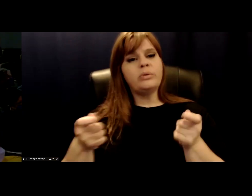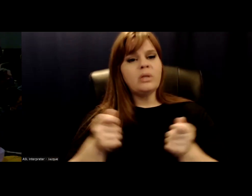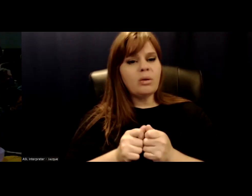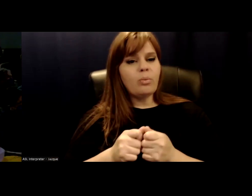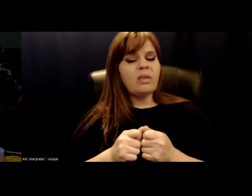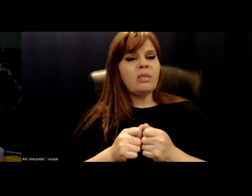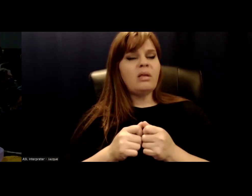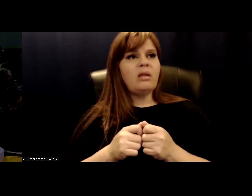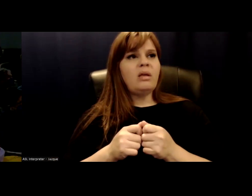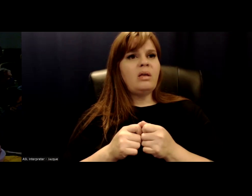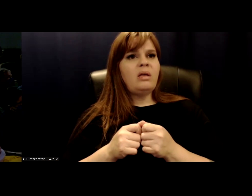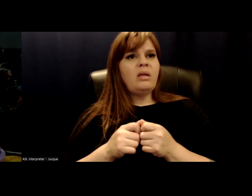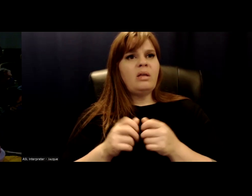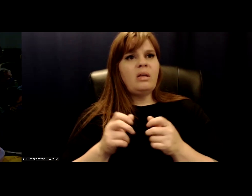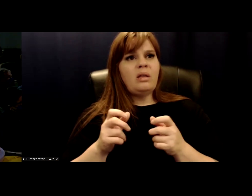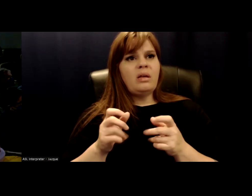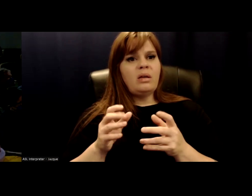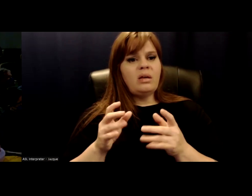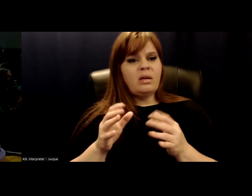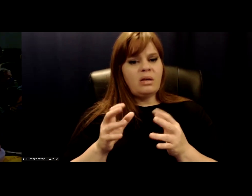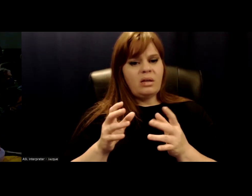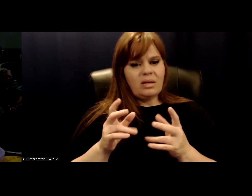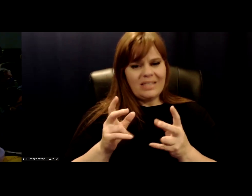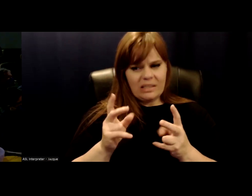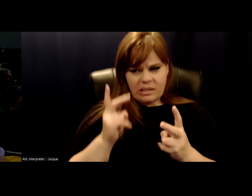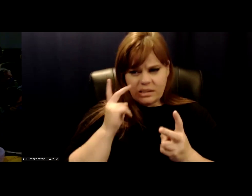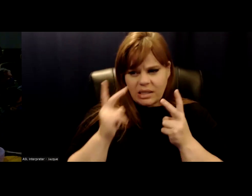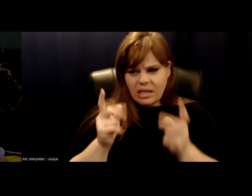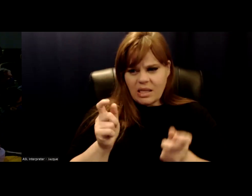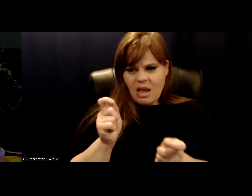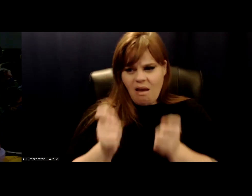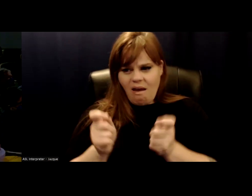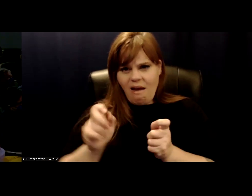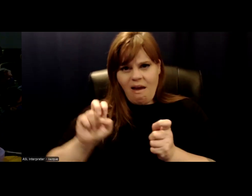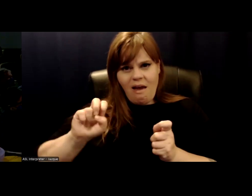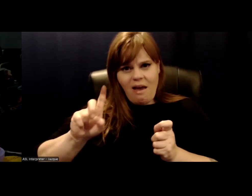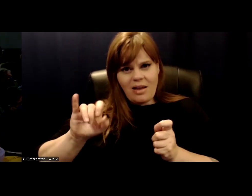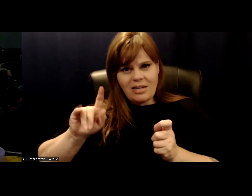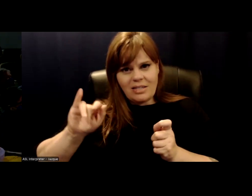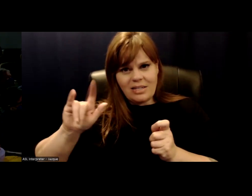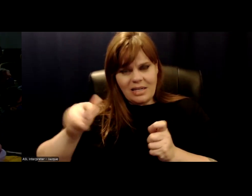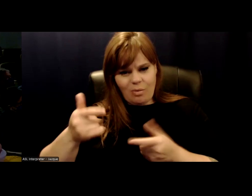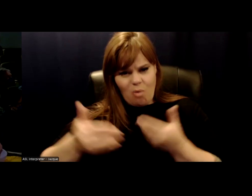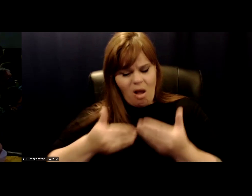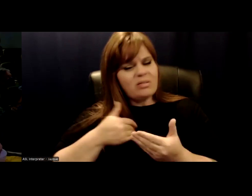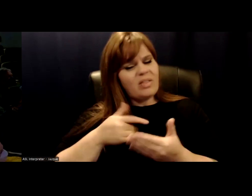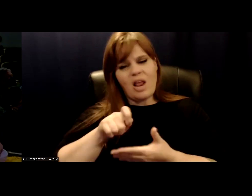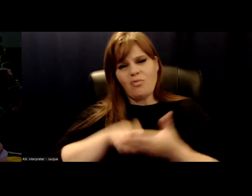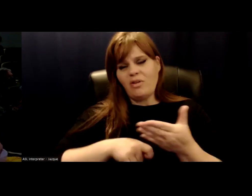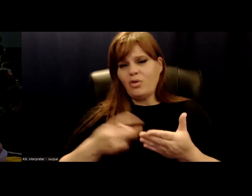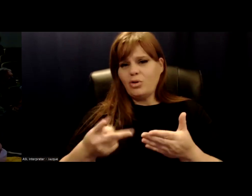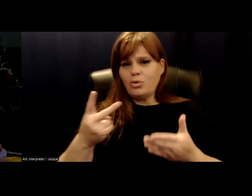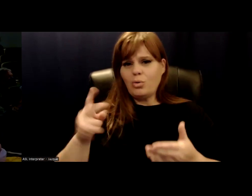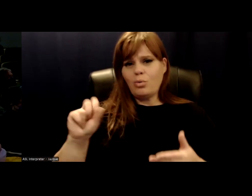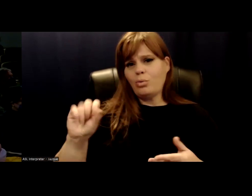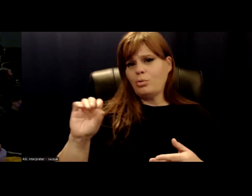seeing the editing, not even the editing process, but a piece I'd written for 2 soloists and orchestra, so I don't know,